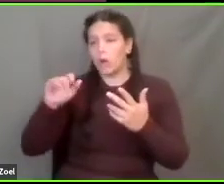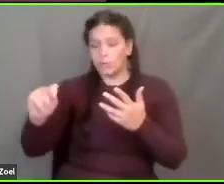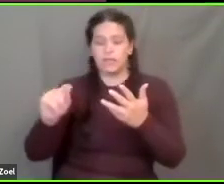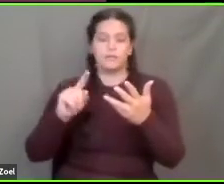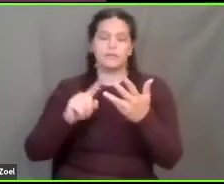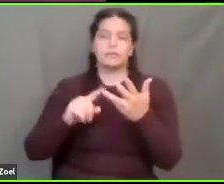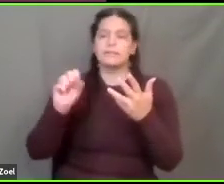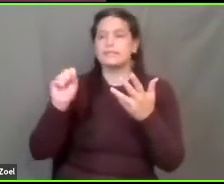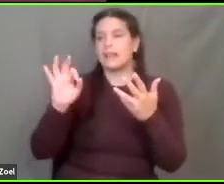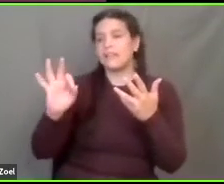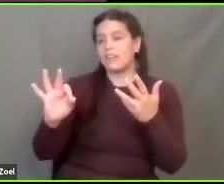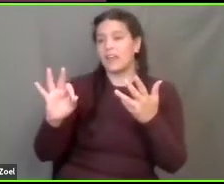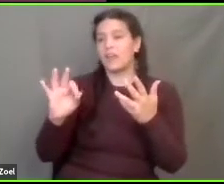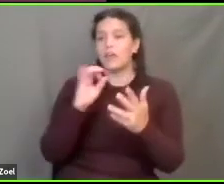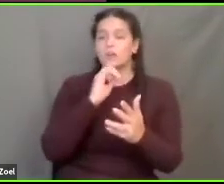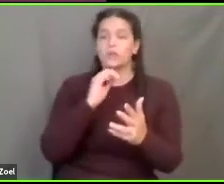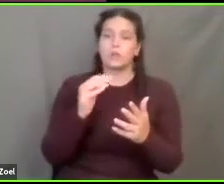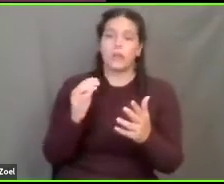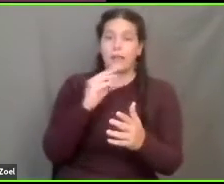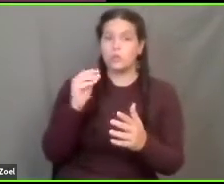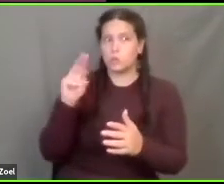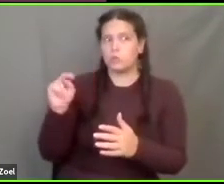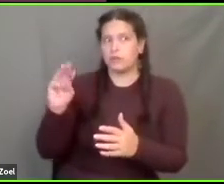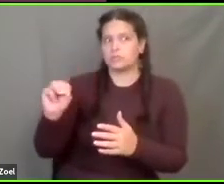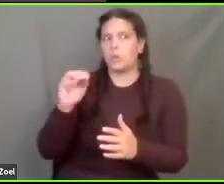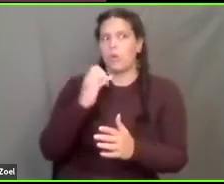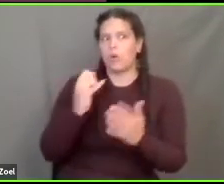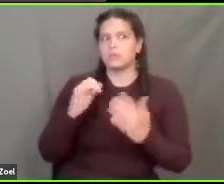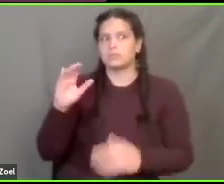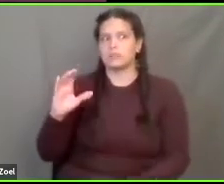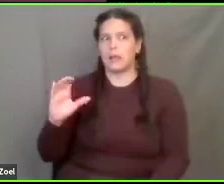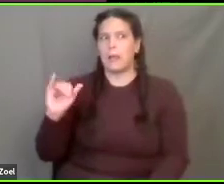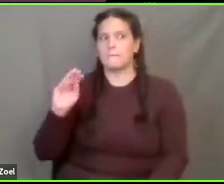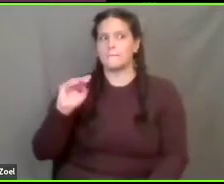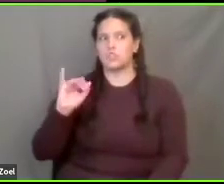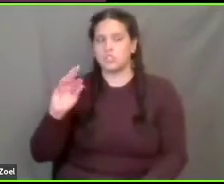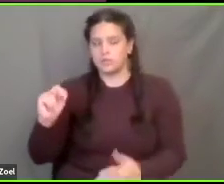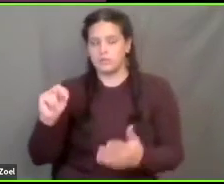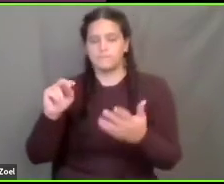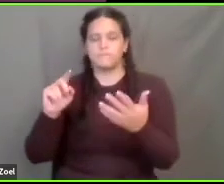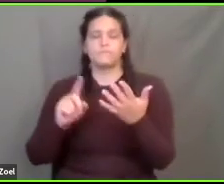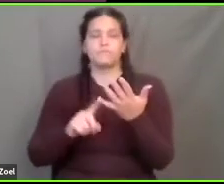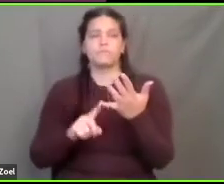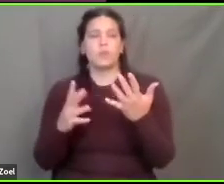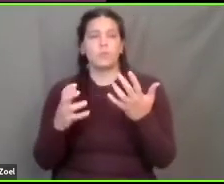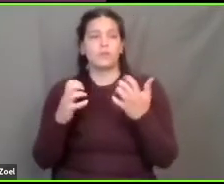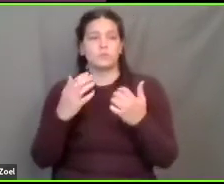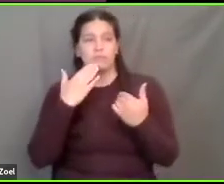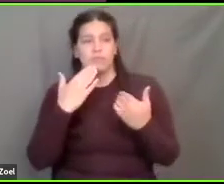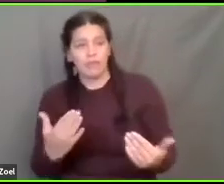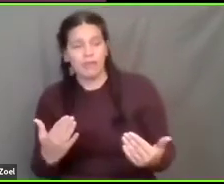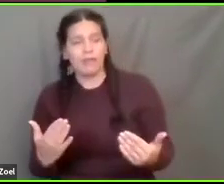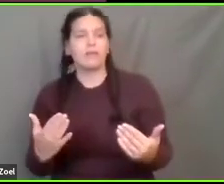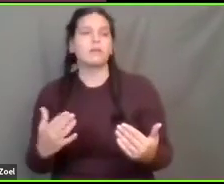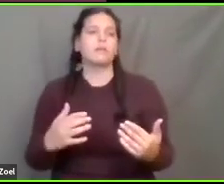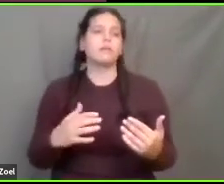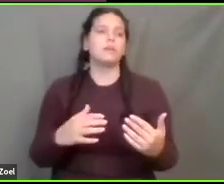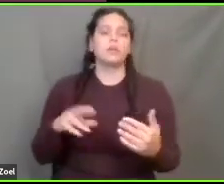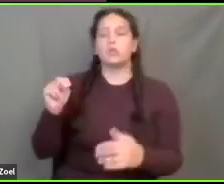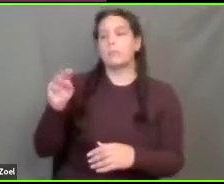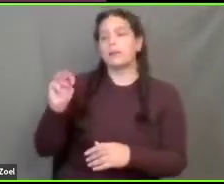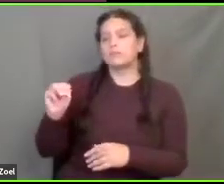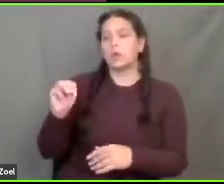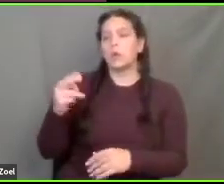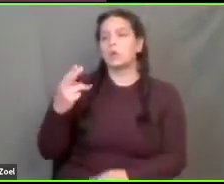Commission. And we'd also like to thank the funders for our Wednesday evening Wisdom Circle, and that's the New Mexico